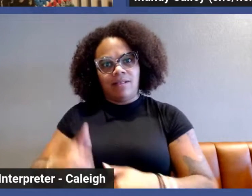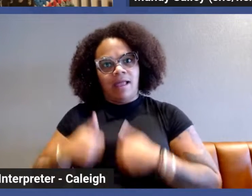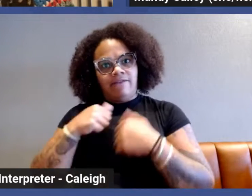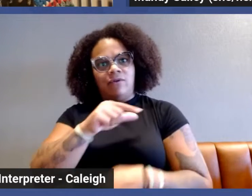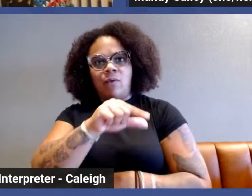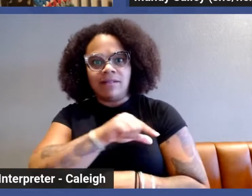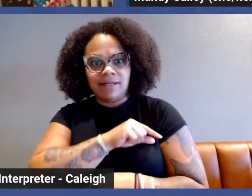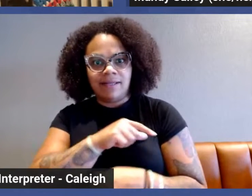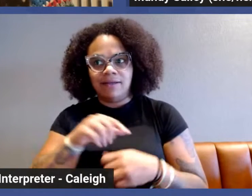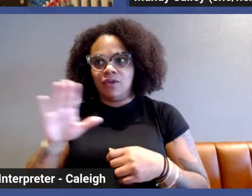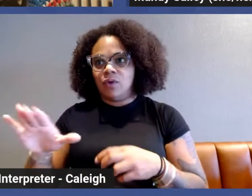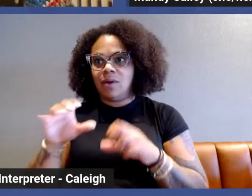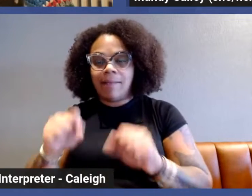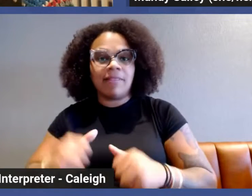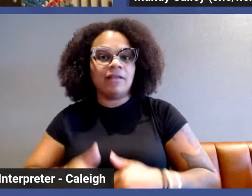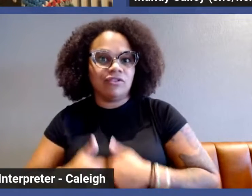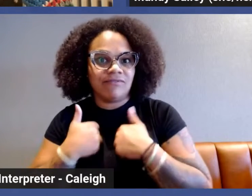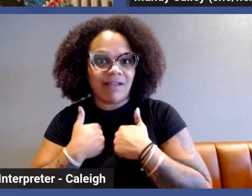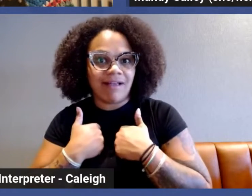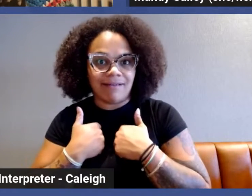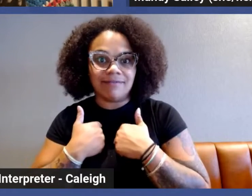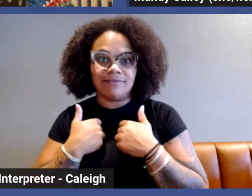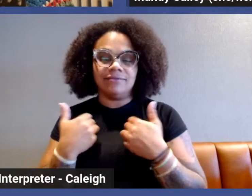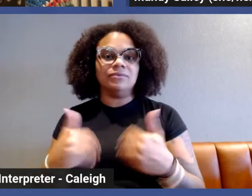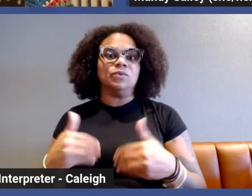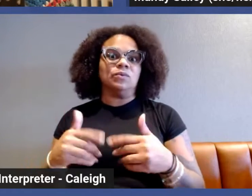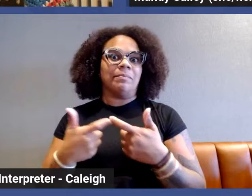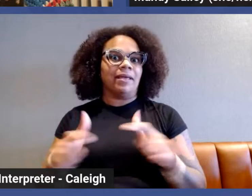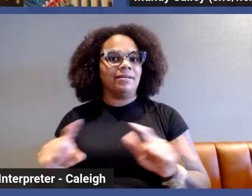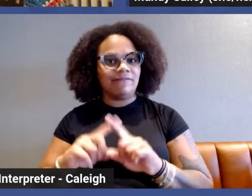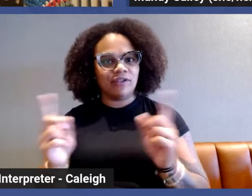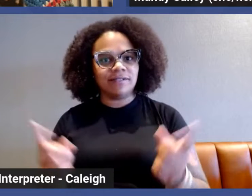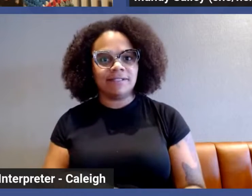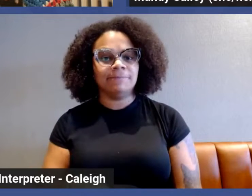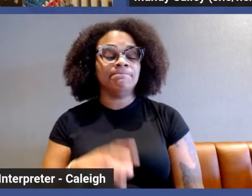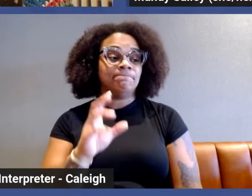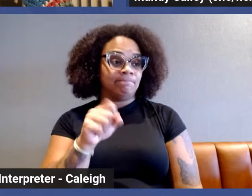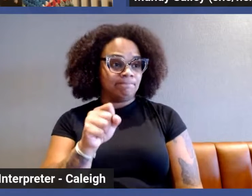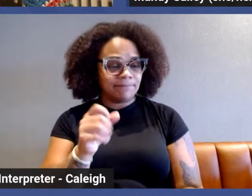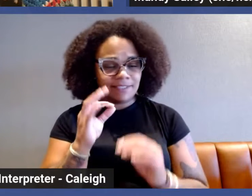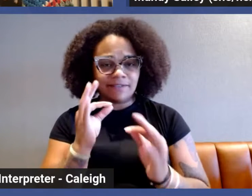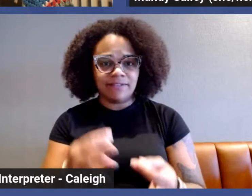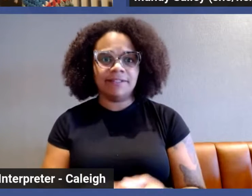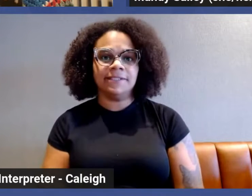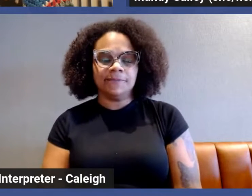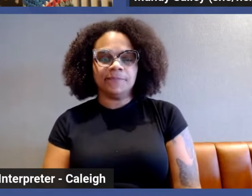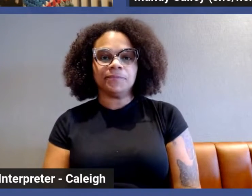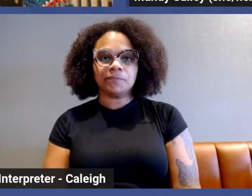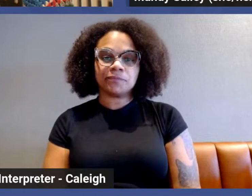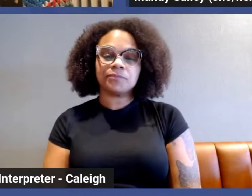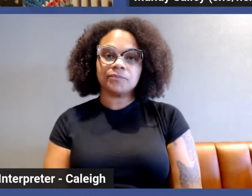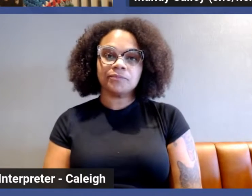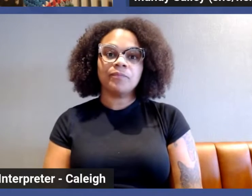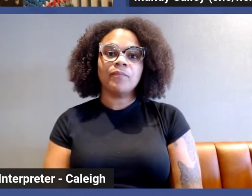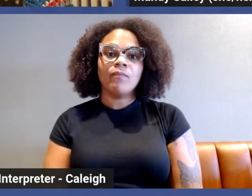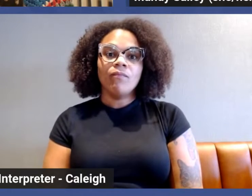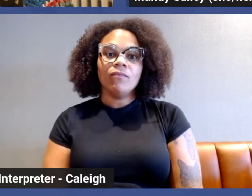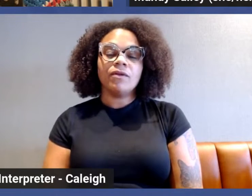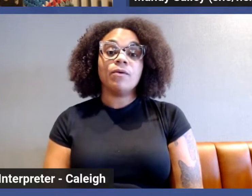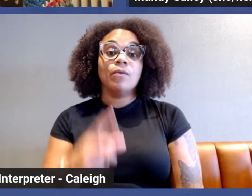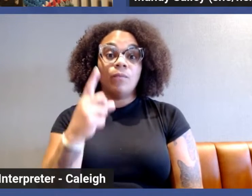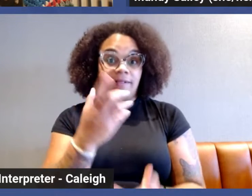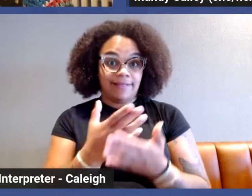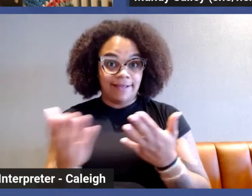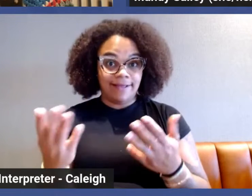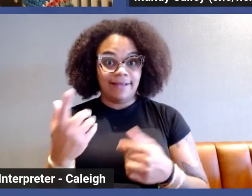to survive. So it makes a huge difference. Yeah, absolutely. And, one of the things that